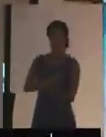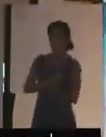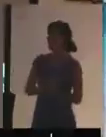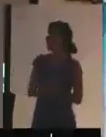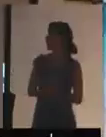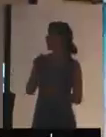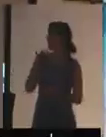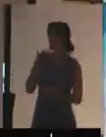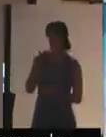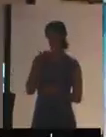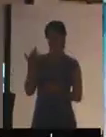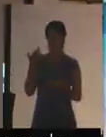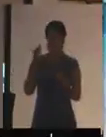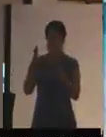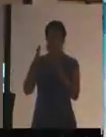individual.